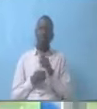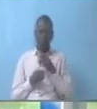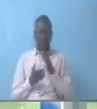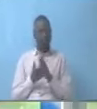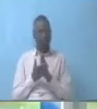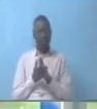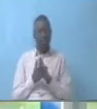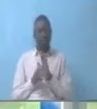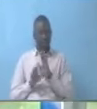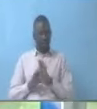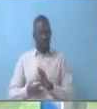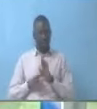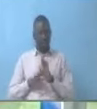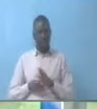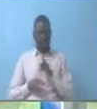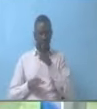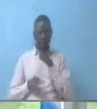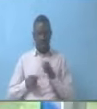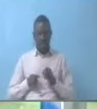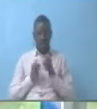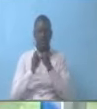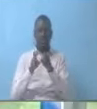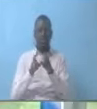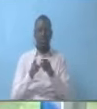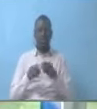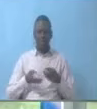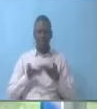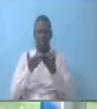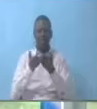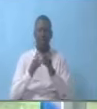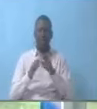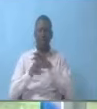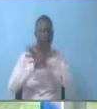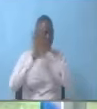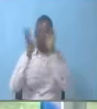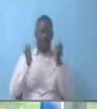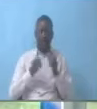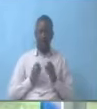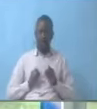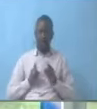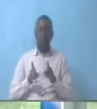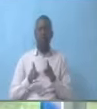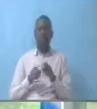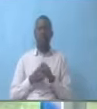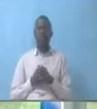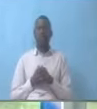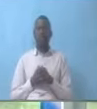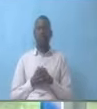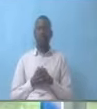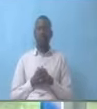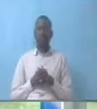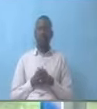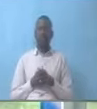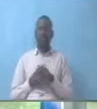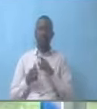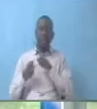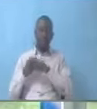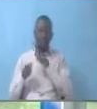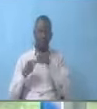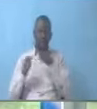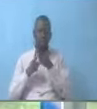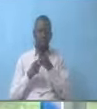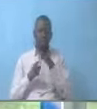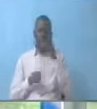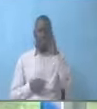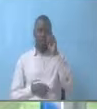rest assured, Mr. Mbai, you would be given every opportunity. Yeah, relating to these decrees? Yes. Enacted at the time I was Attorney General.